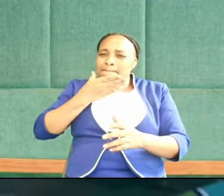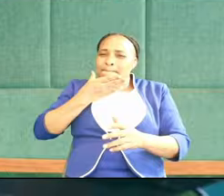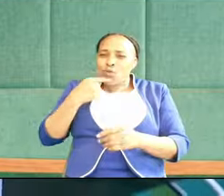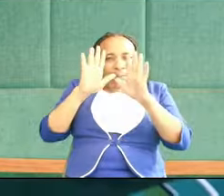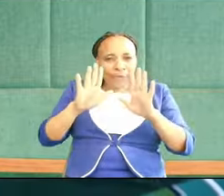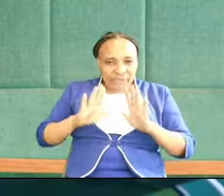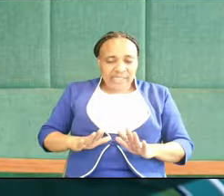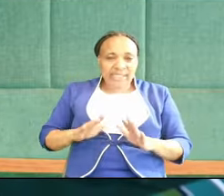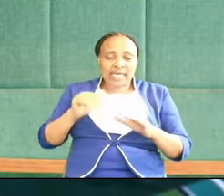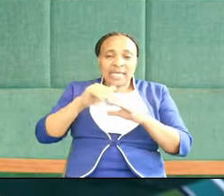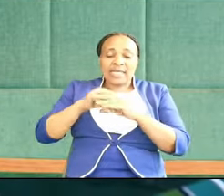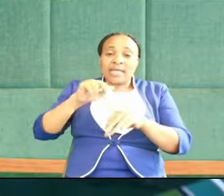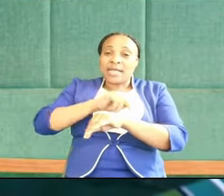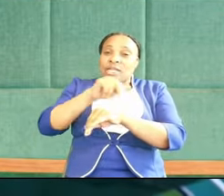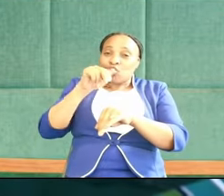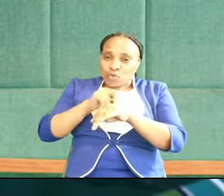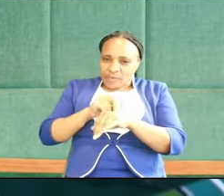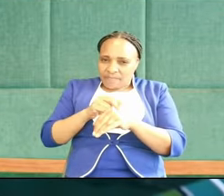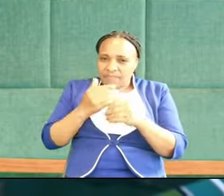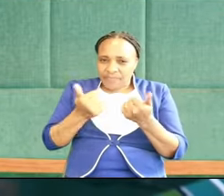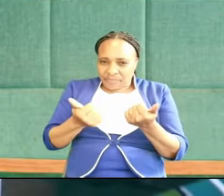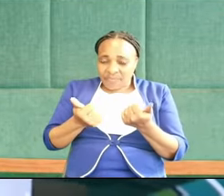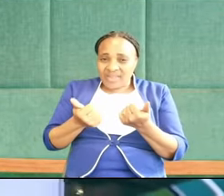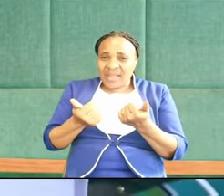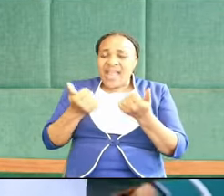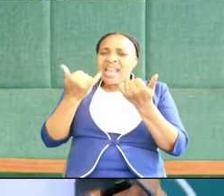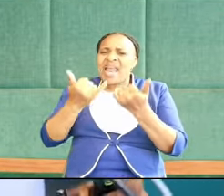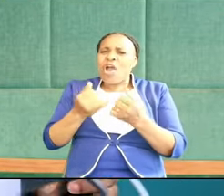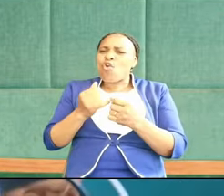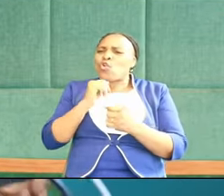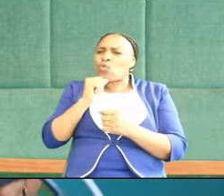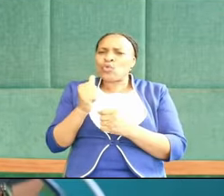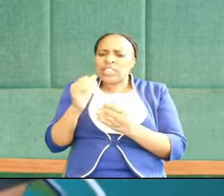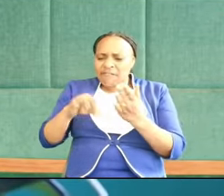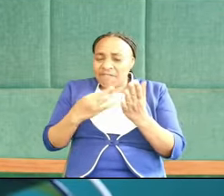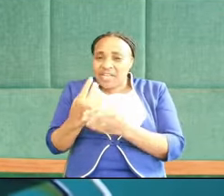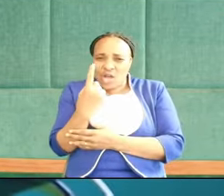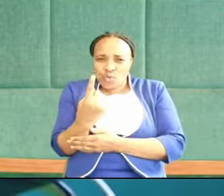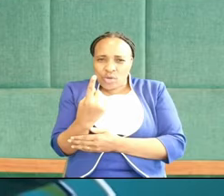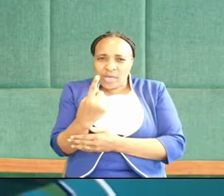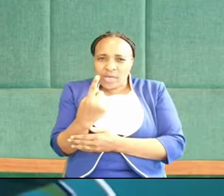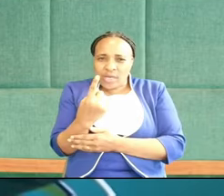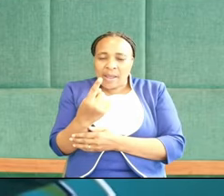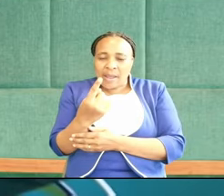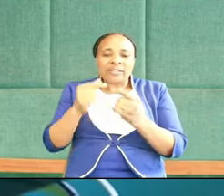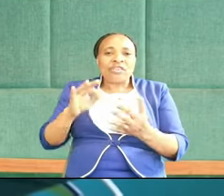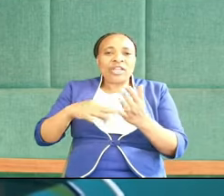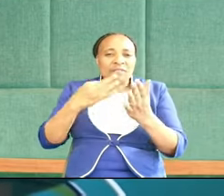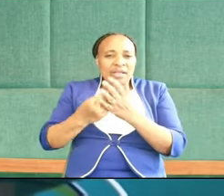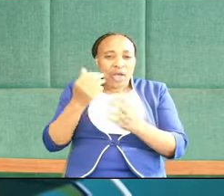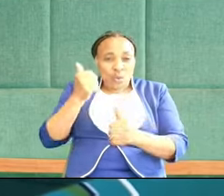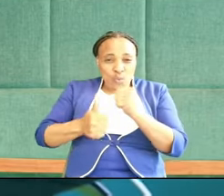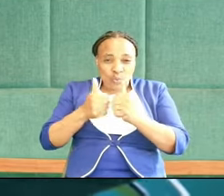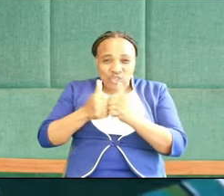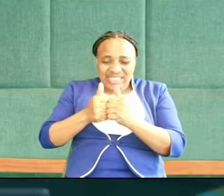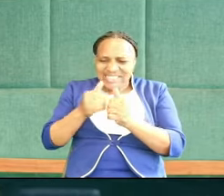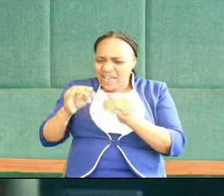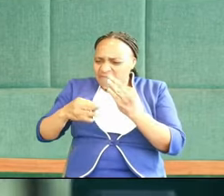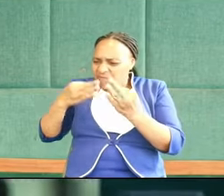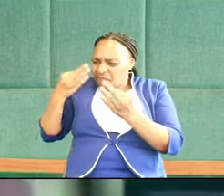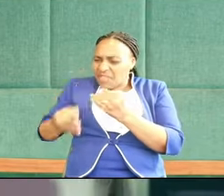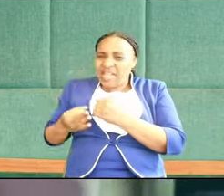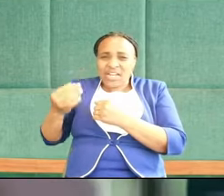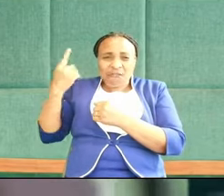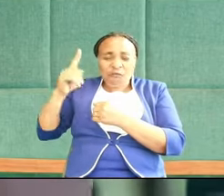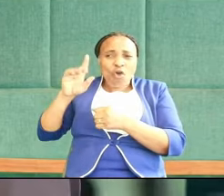Naboth was a Jezreelite. So it was not just a vineyard. It was a vineyard that is a vineyard